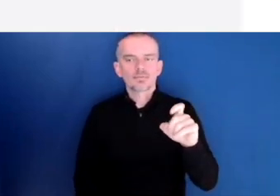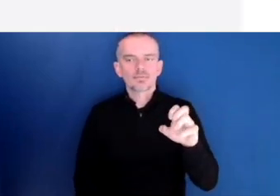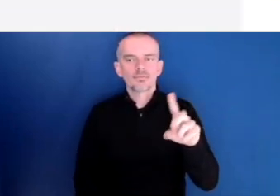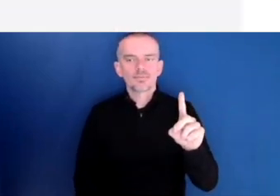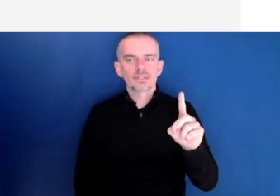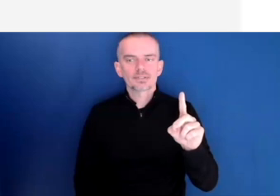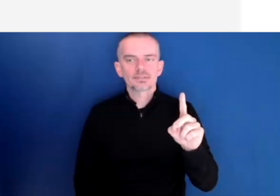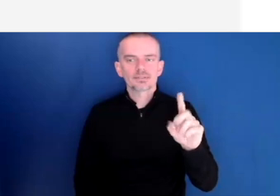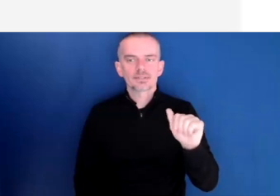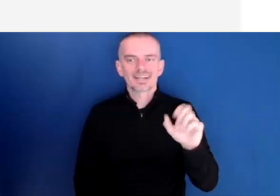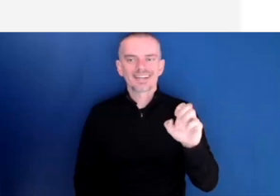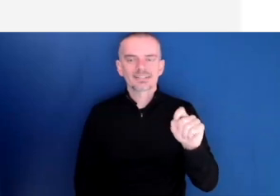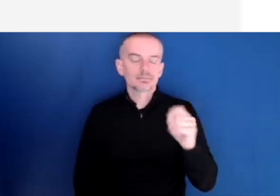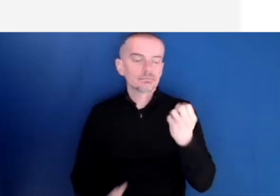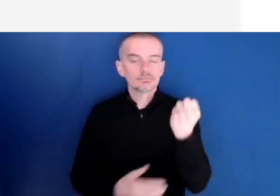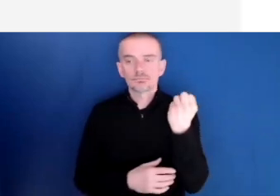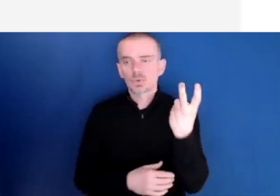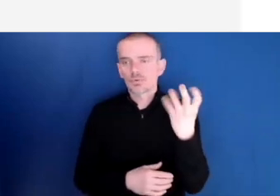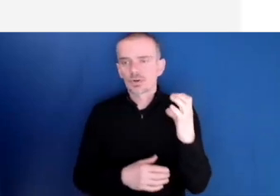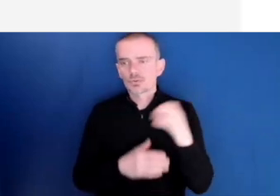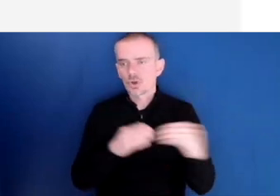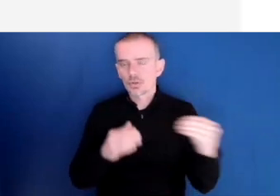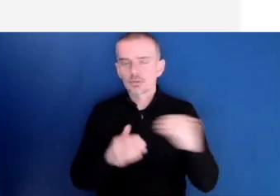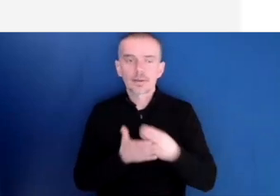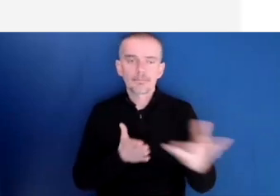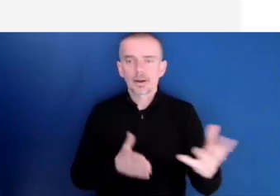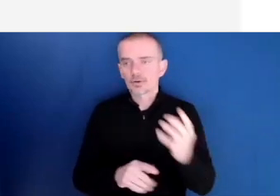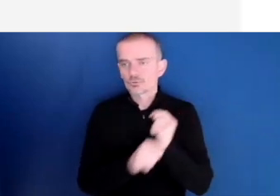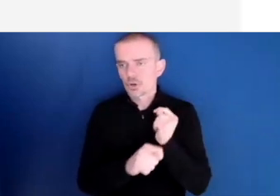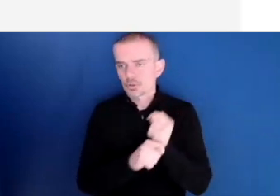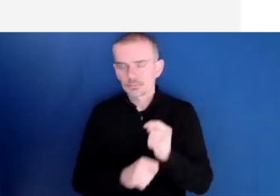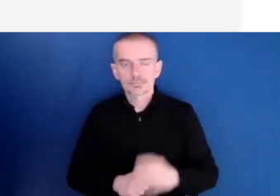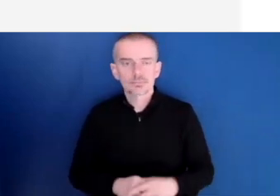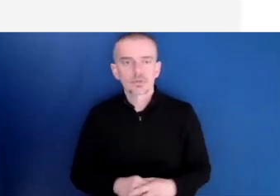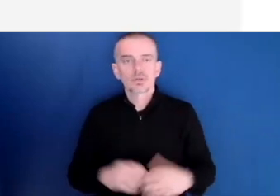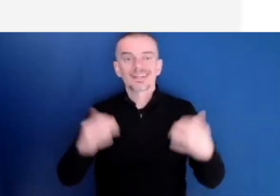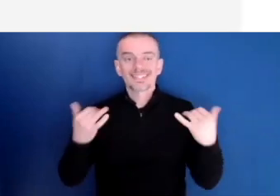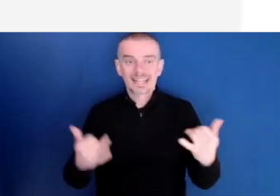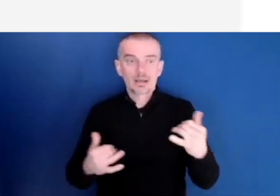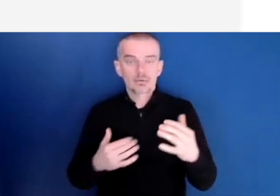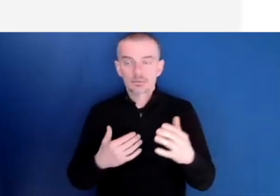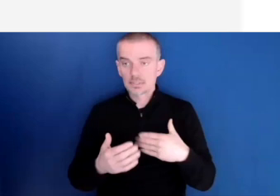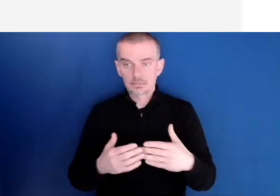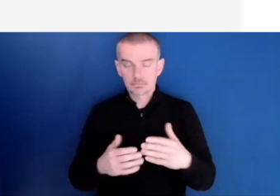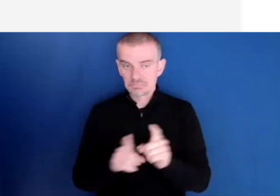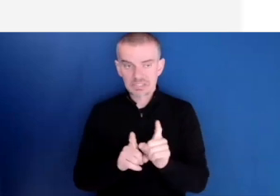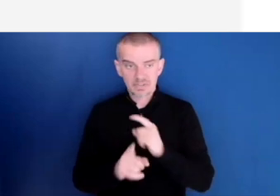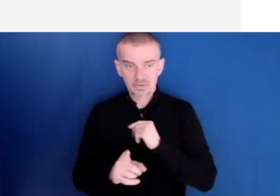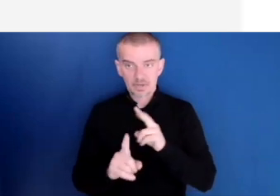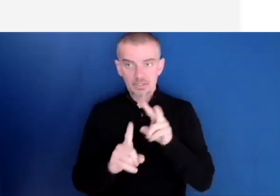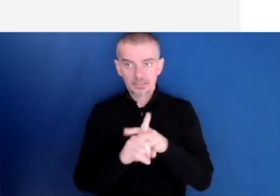bought a truck. And now essentially what's going to happen is even if I assign this